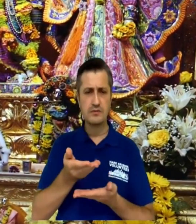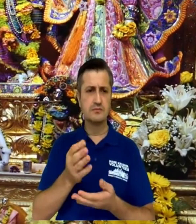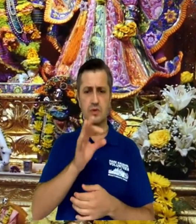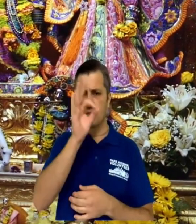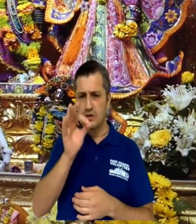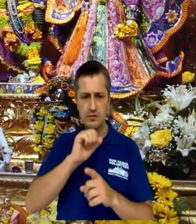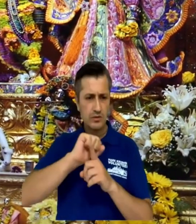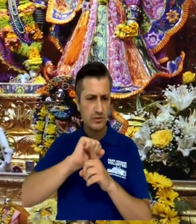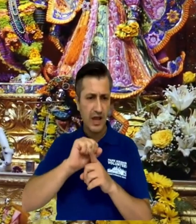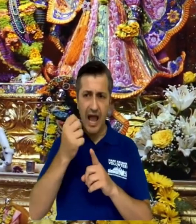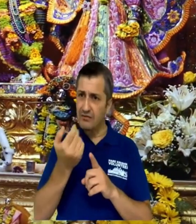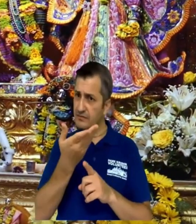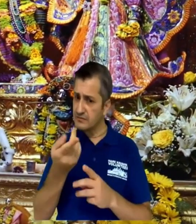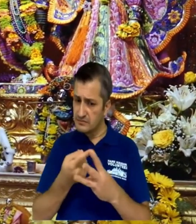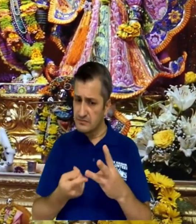Any questions on that?